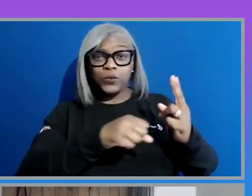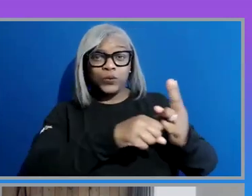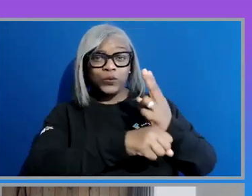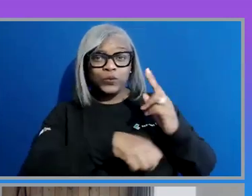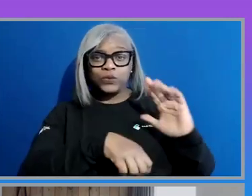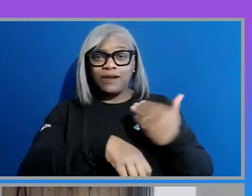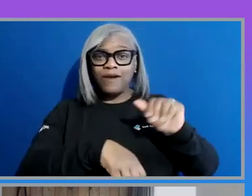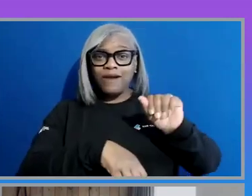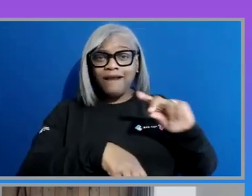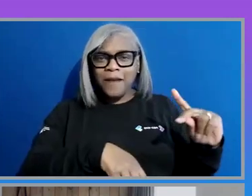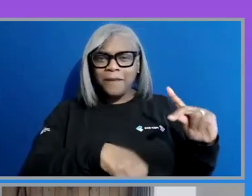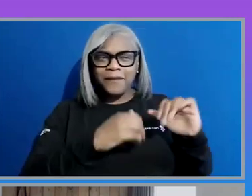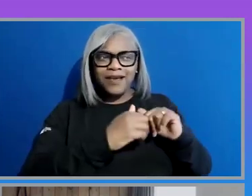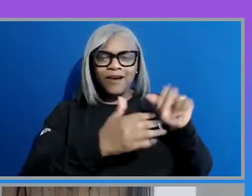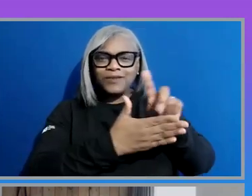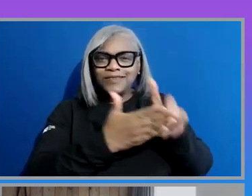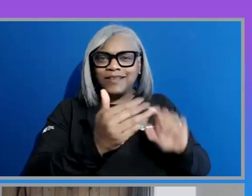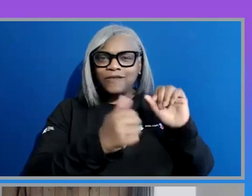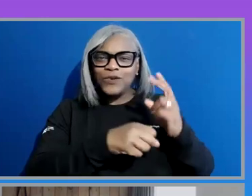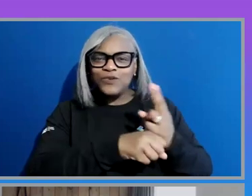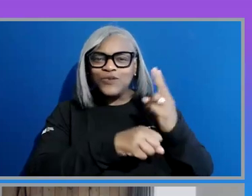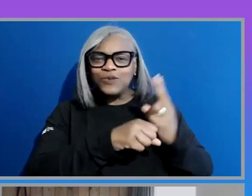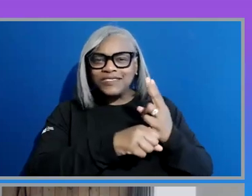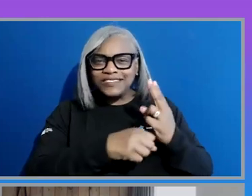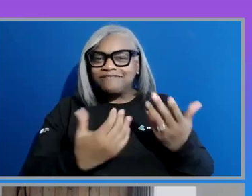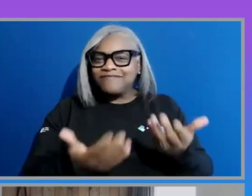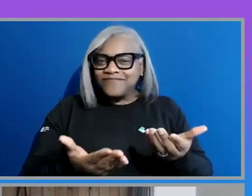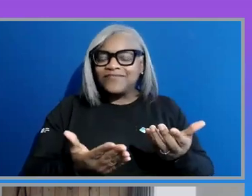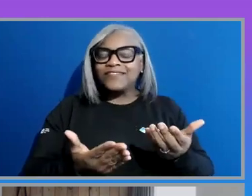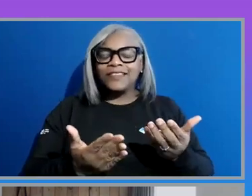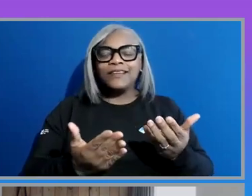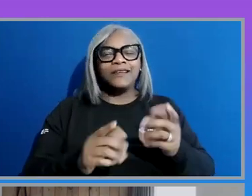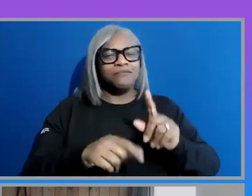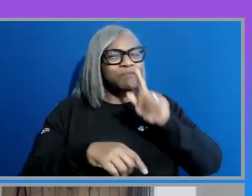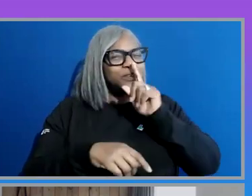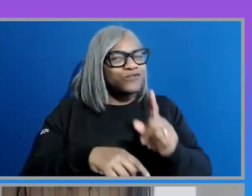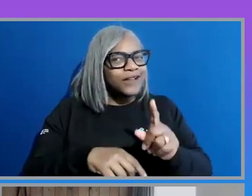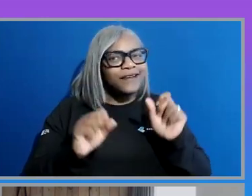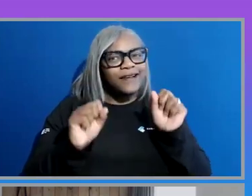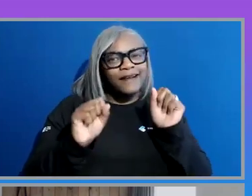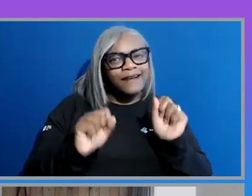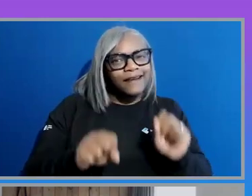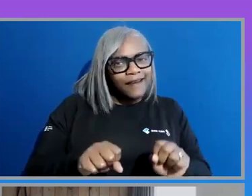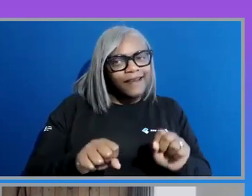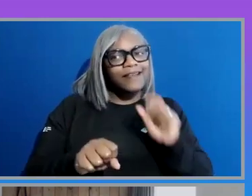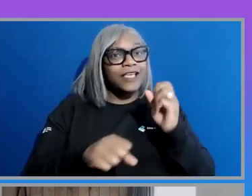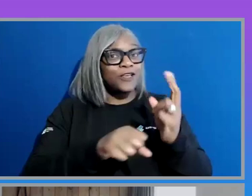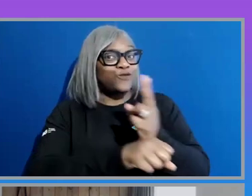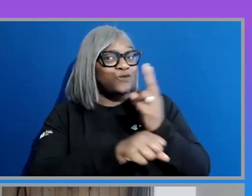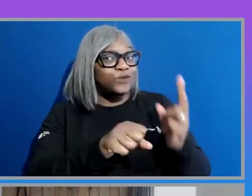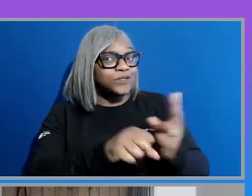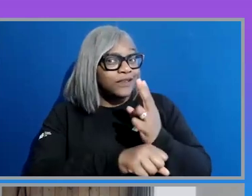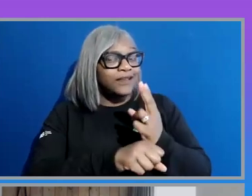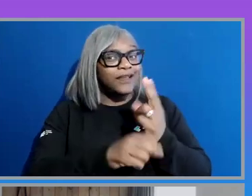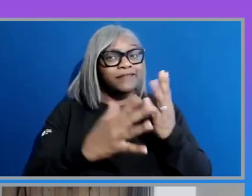in the way it was designed to be used? But I say beyond that, can they use it delightfully? Does it make their